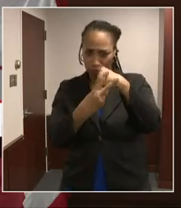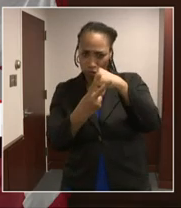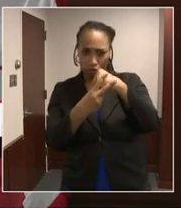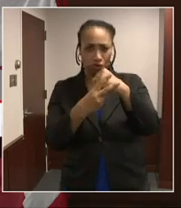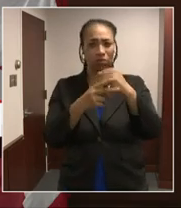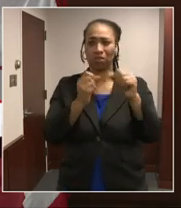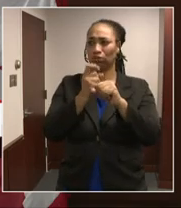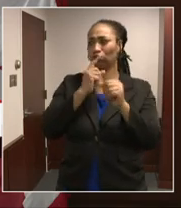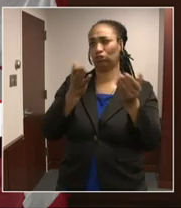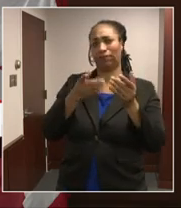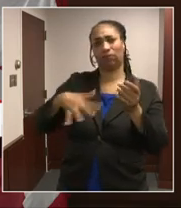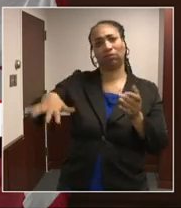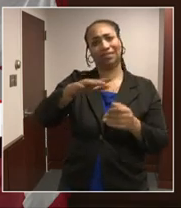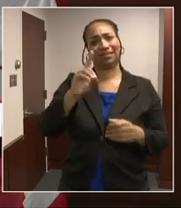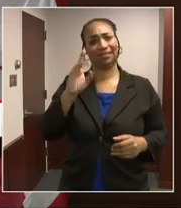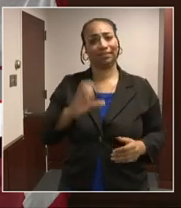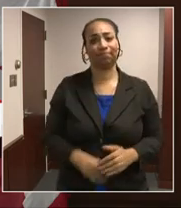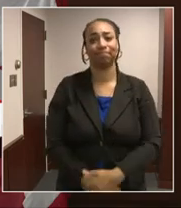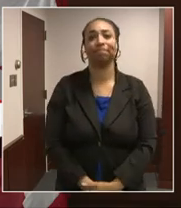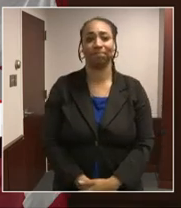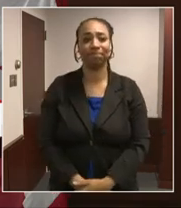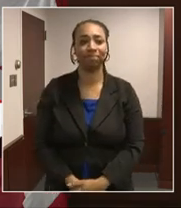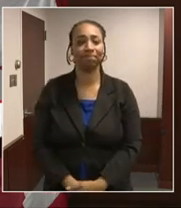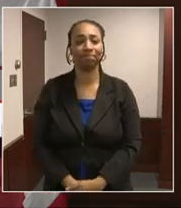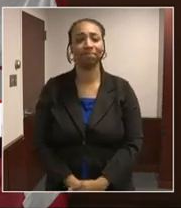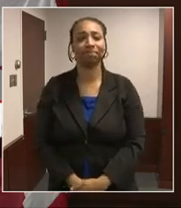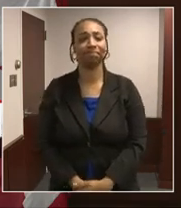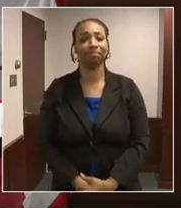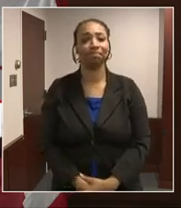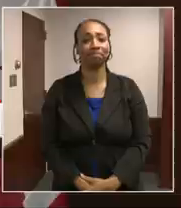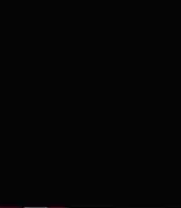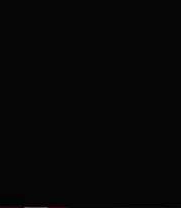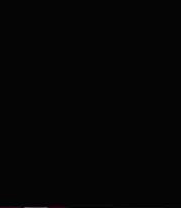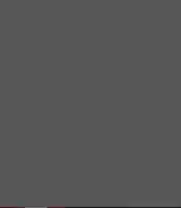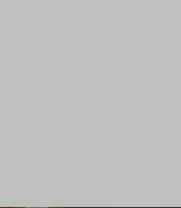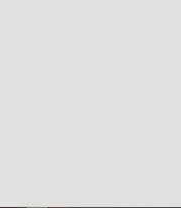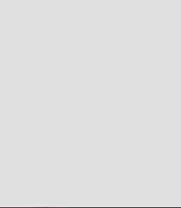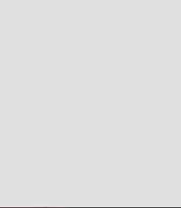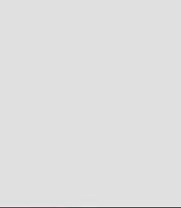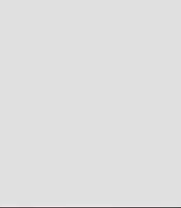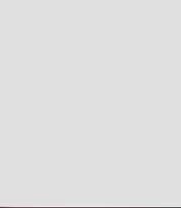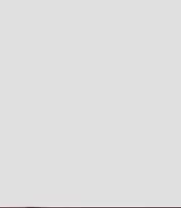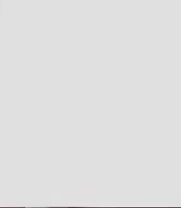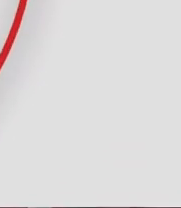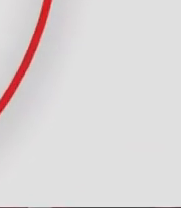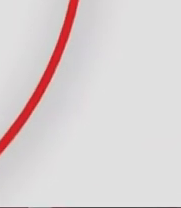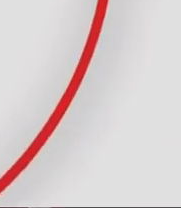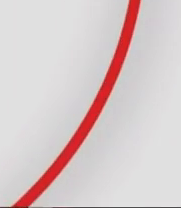Thank you.